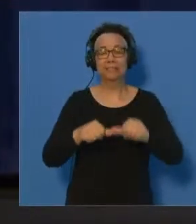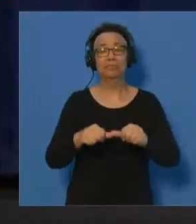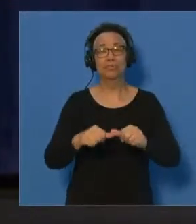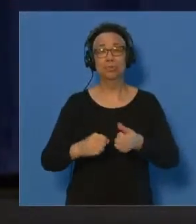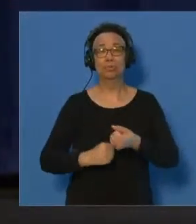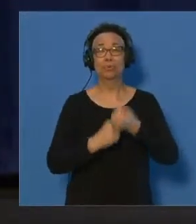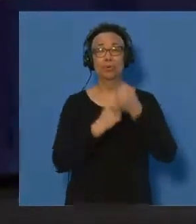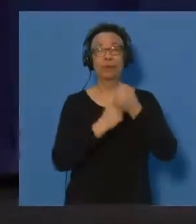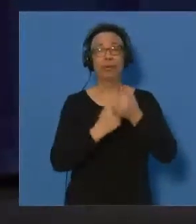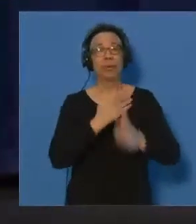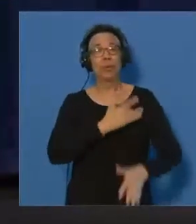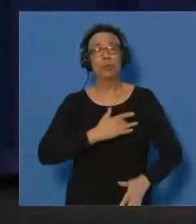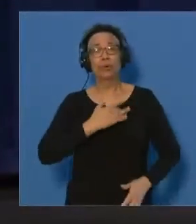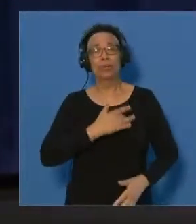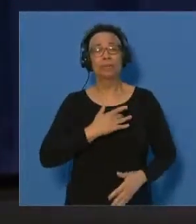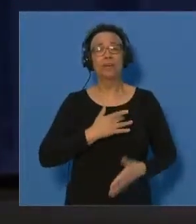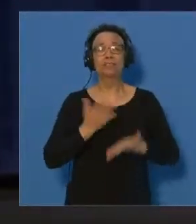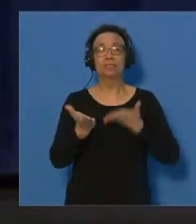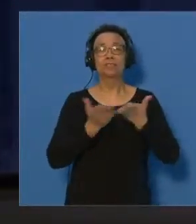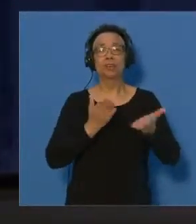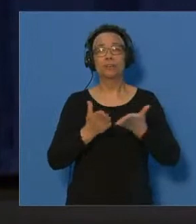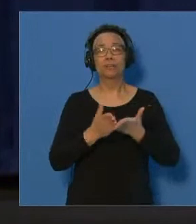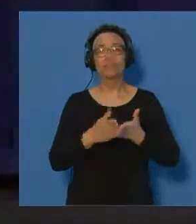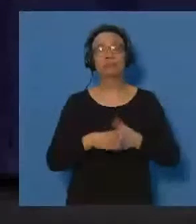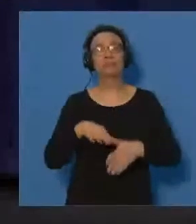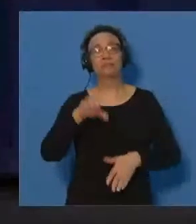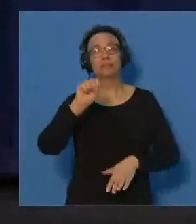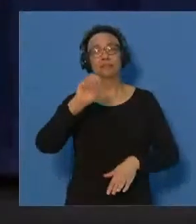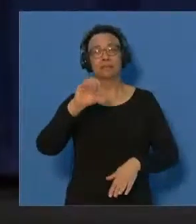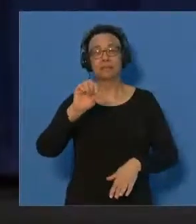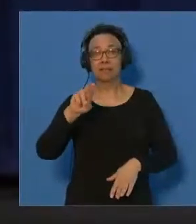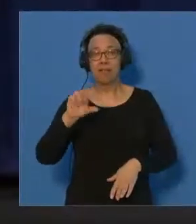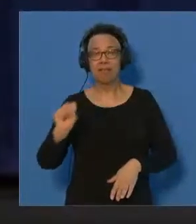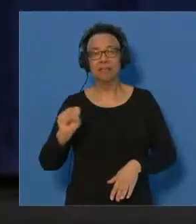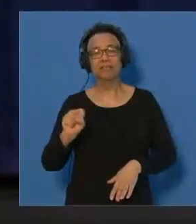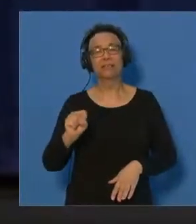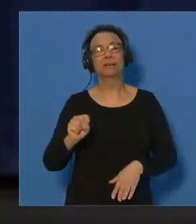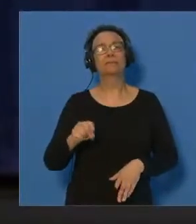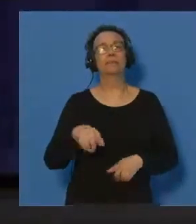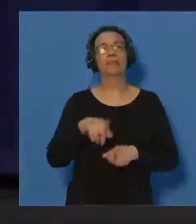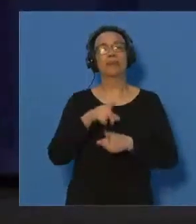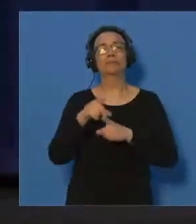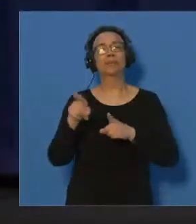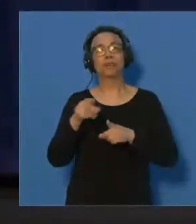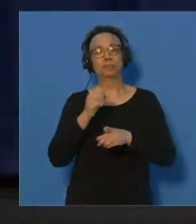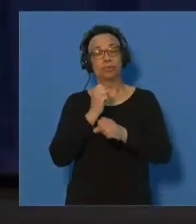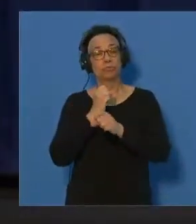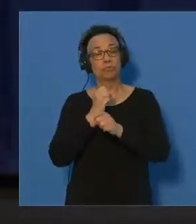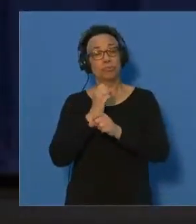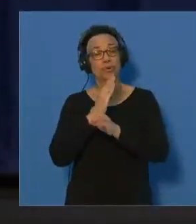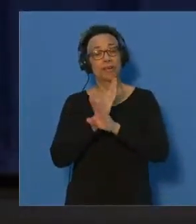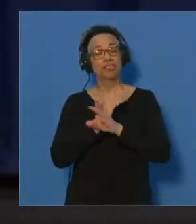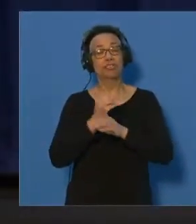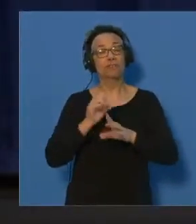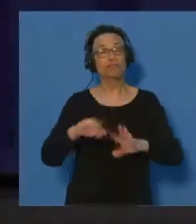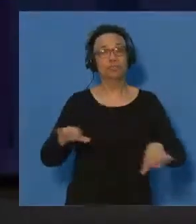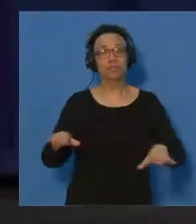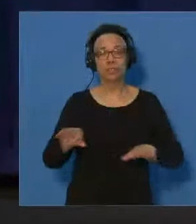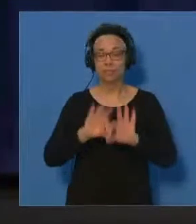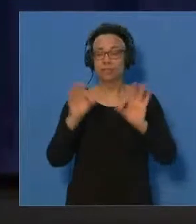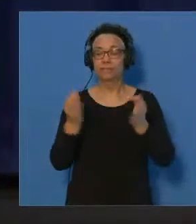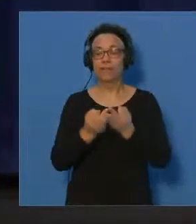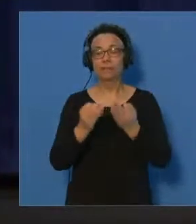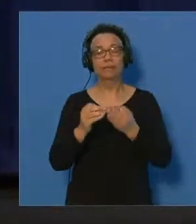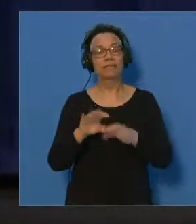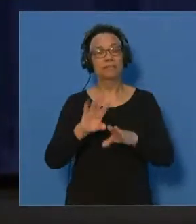services of the Center Against Abuse, SCARS, the Coalition for the Protection of Children, the Family Center, and other charities who work